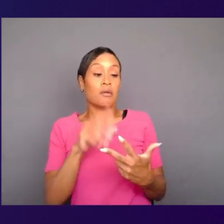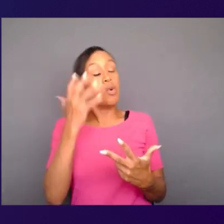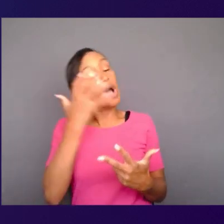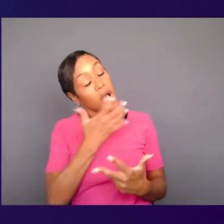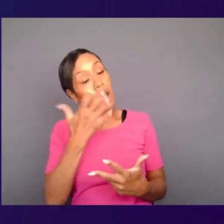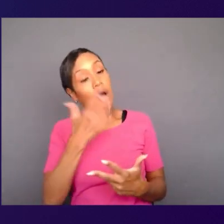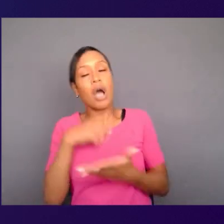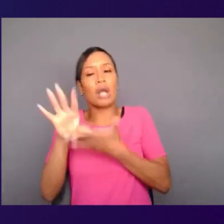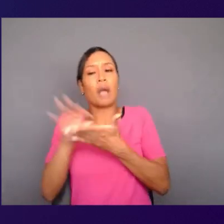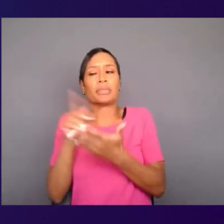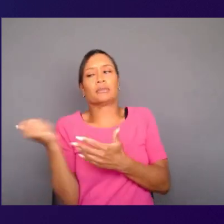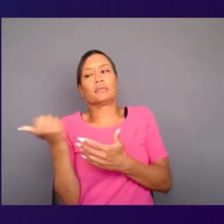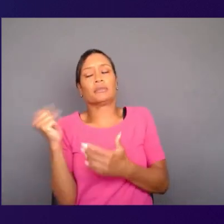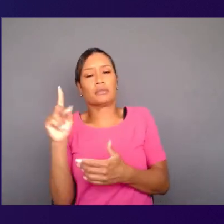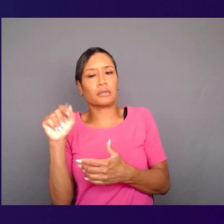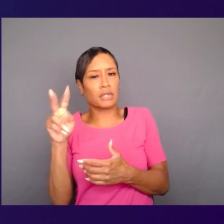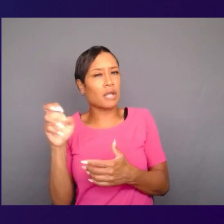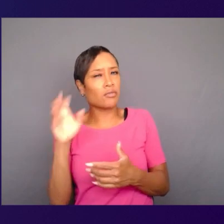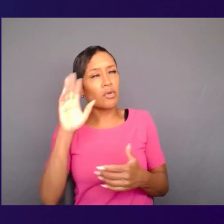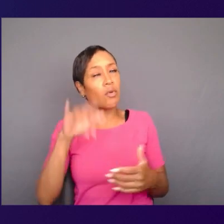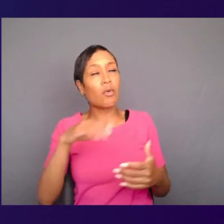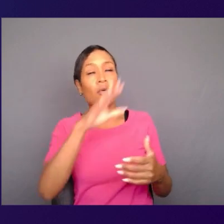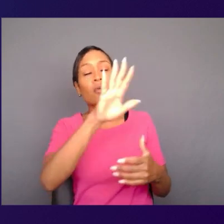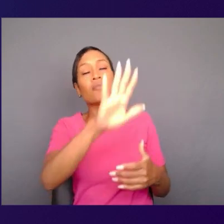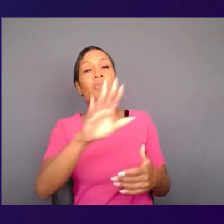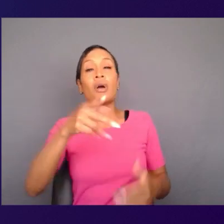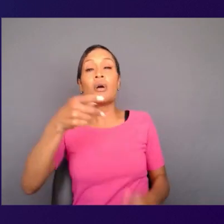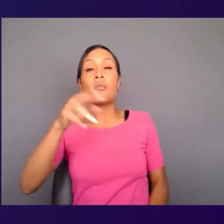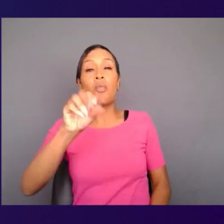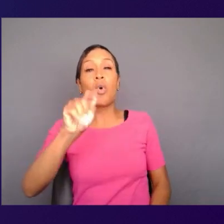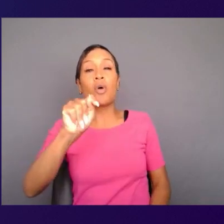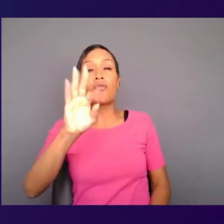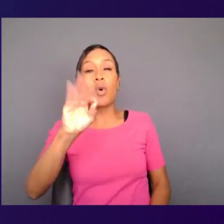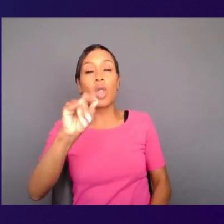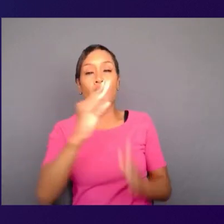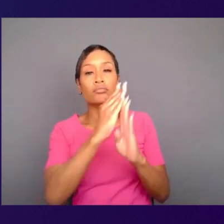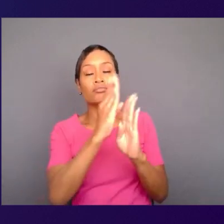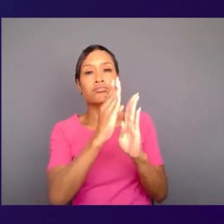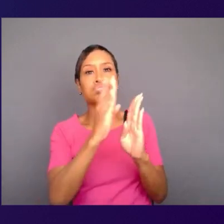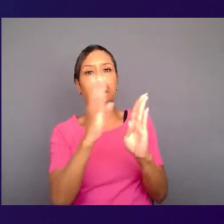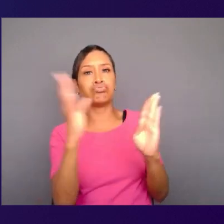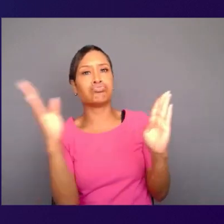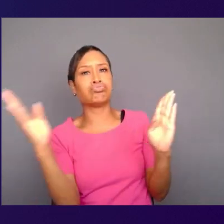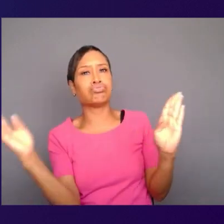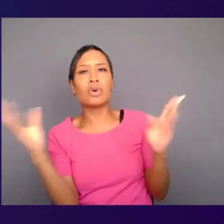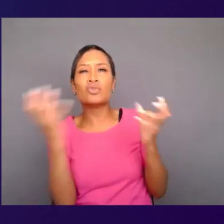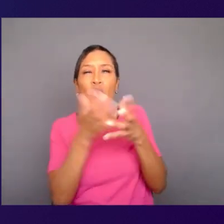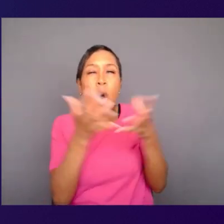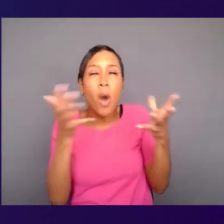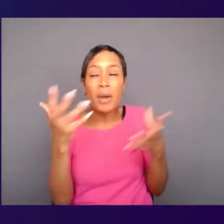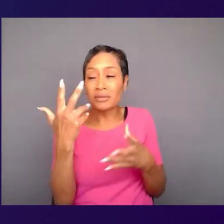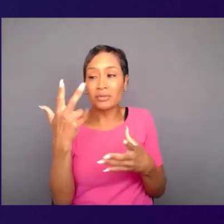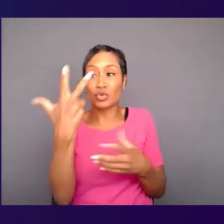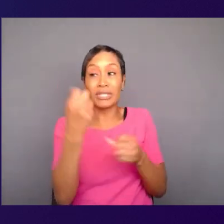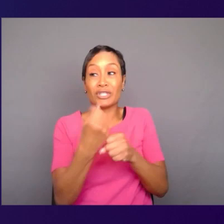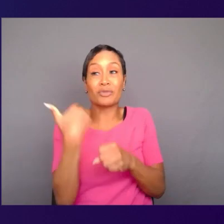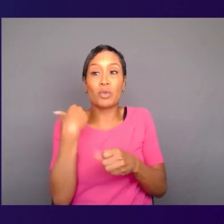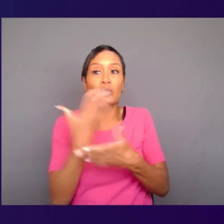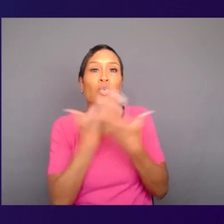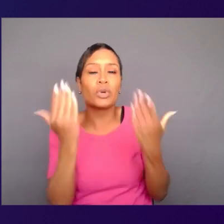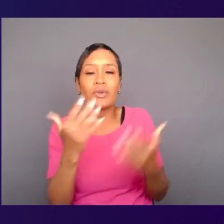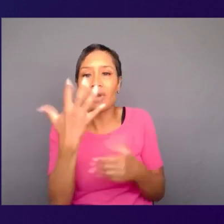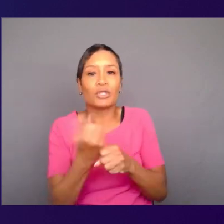the portfolio has grown so much, and there are so many storage capabilities that didn't exist 3 years ago, didn't exist 5 years